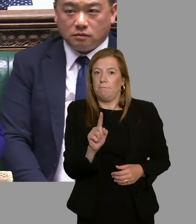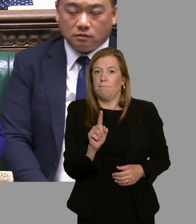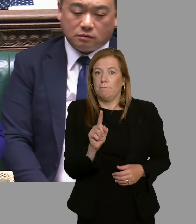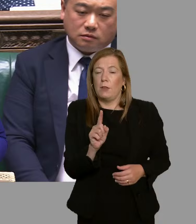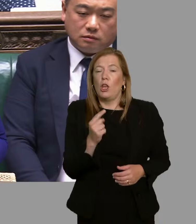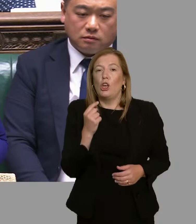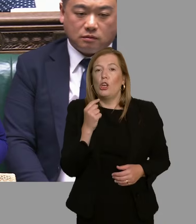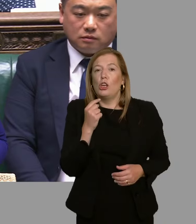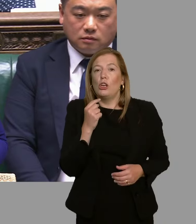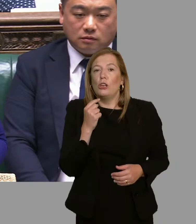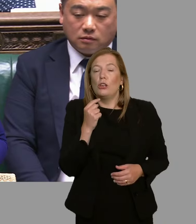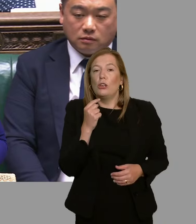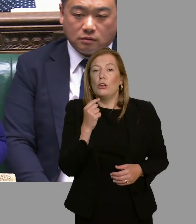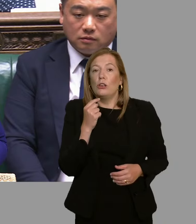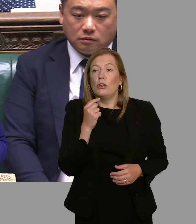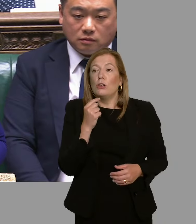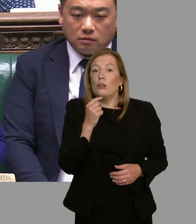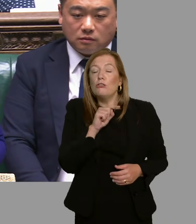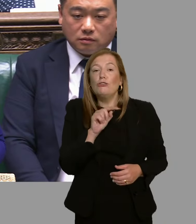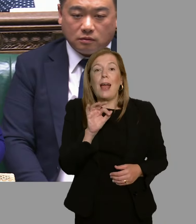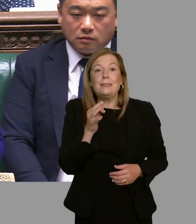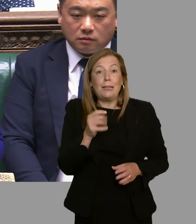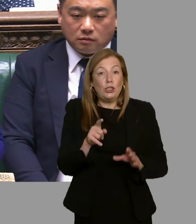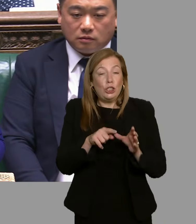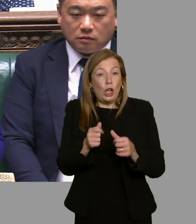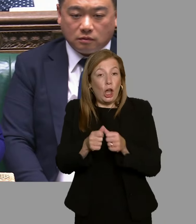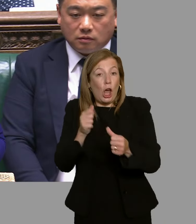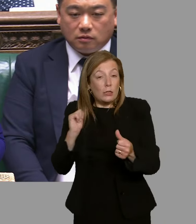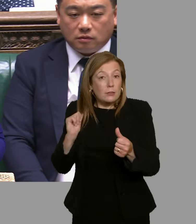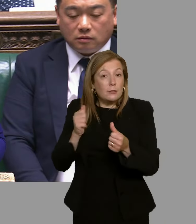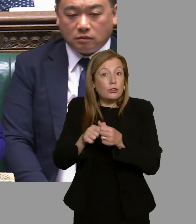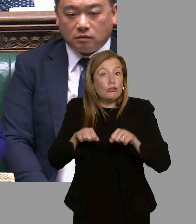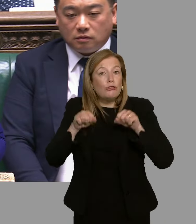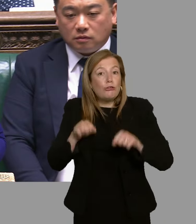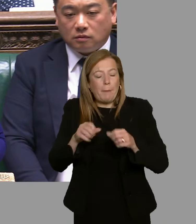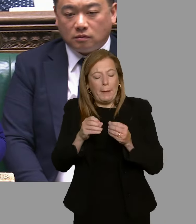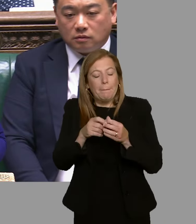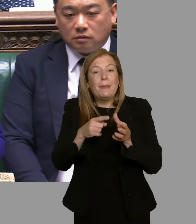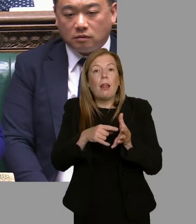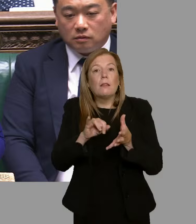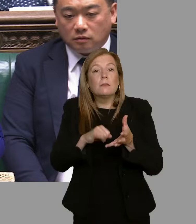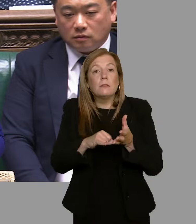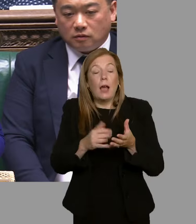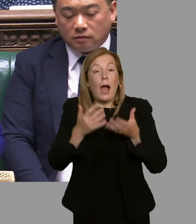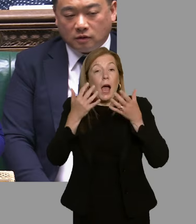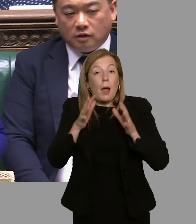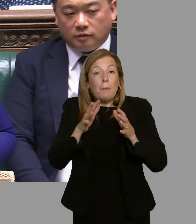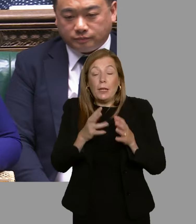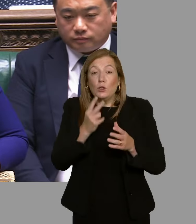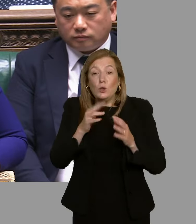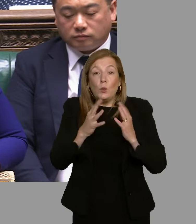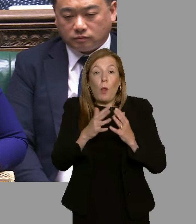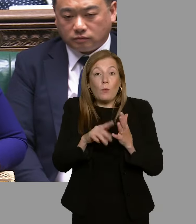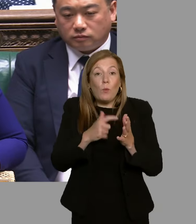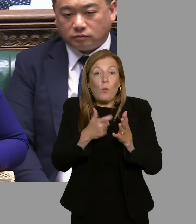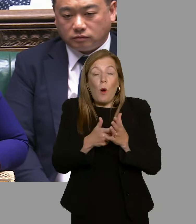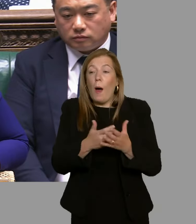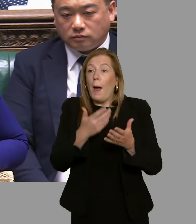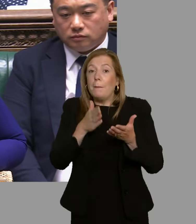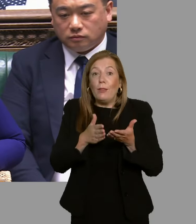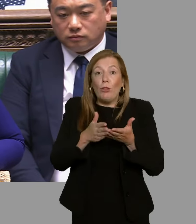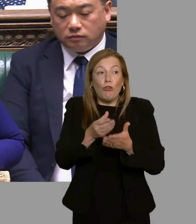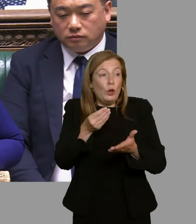They survived 2 world wars and the winter of discontent, but they couldn't survive this Labour government. Beals is having,